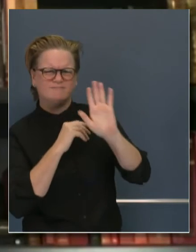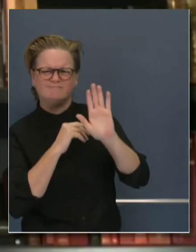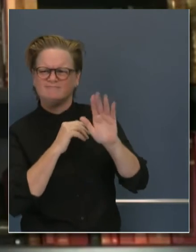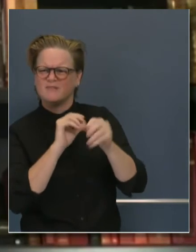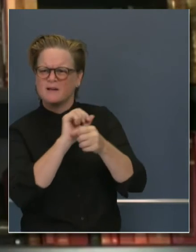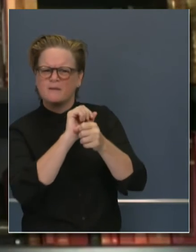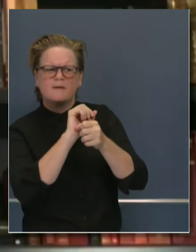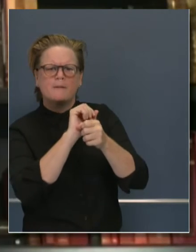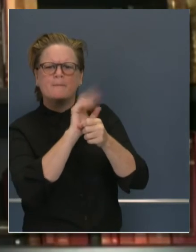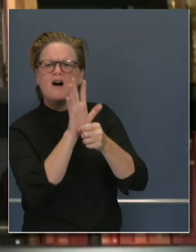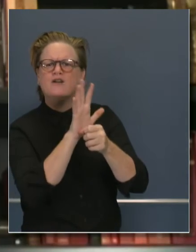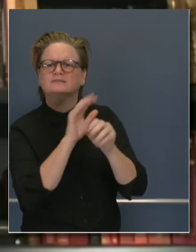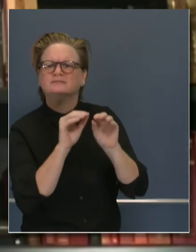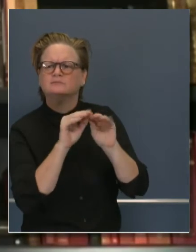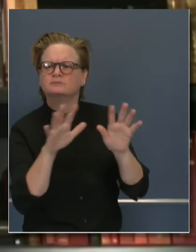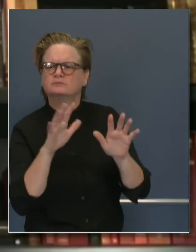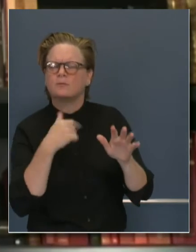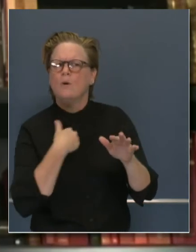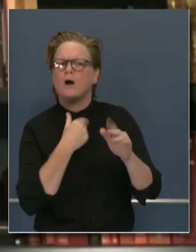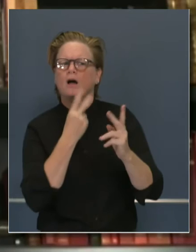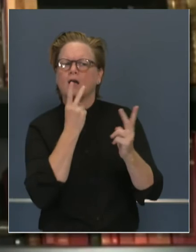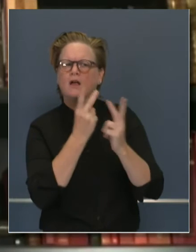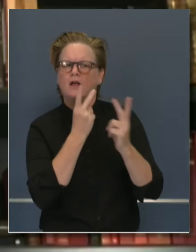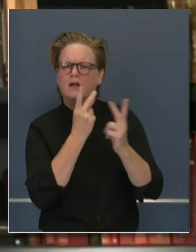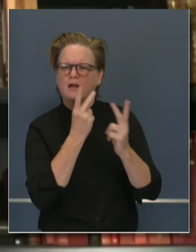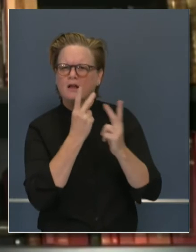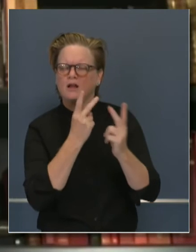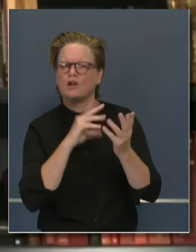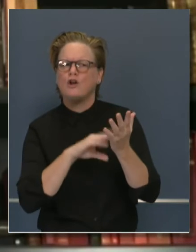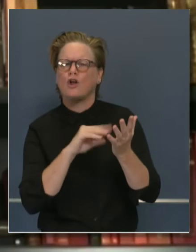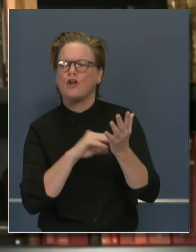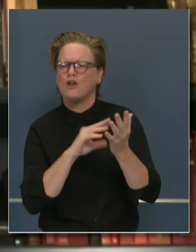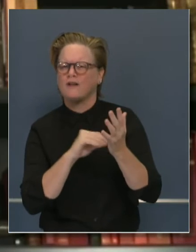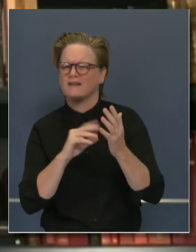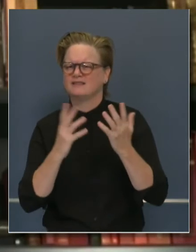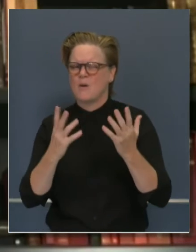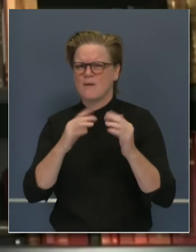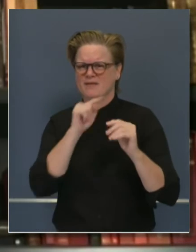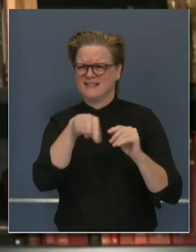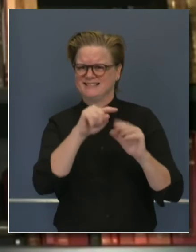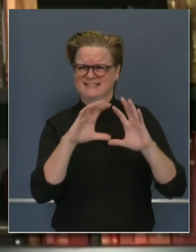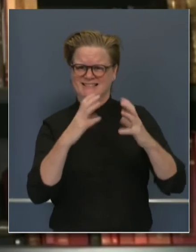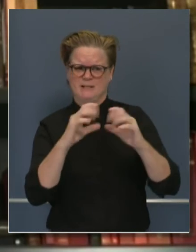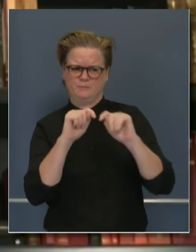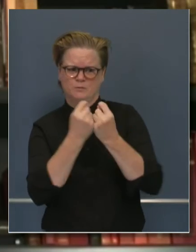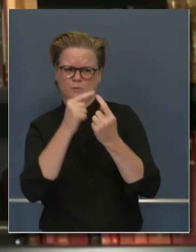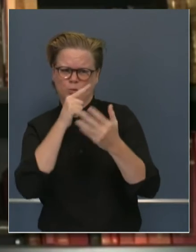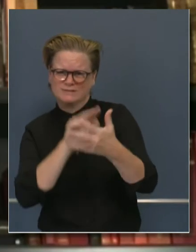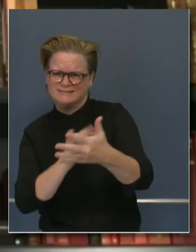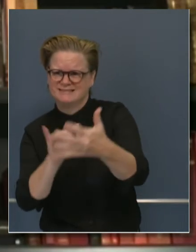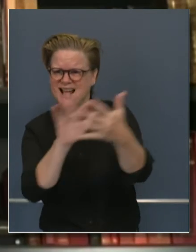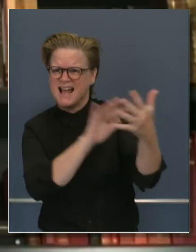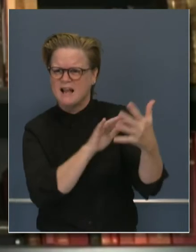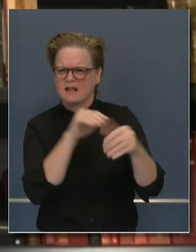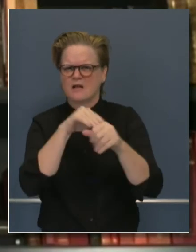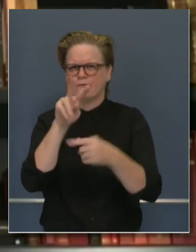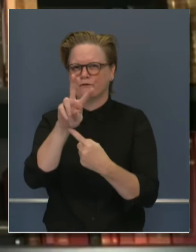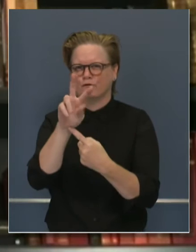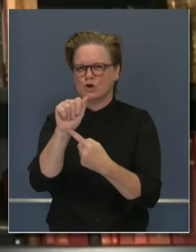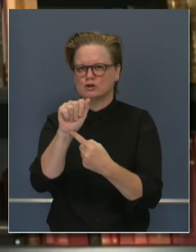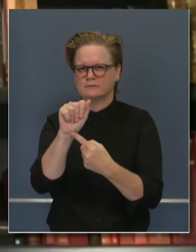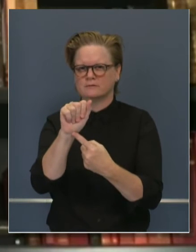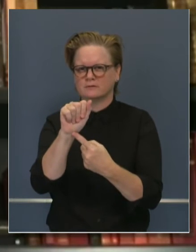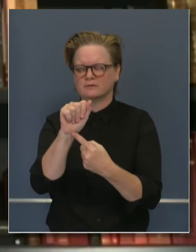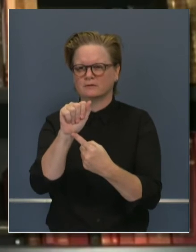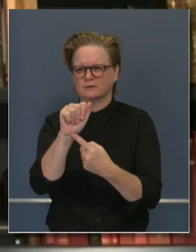Monday that we had reviewed, that you had provided, your team had reviewed, et cetera. The work that was done in Virginia relating to alcohol